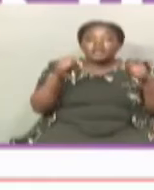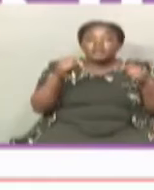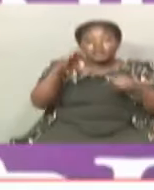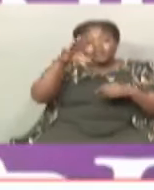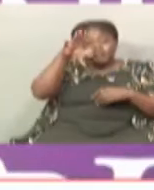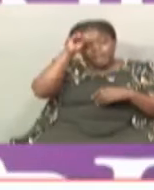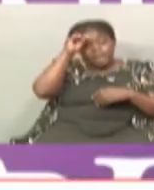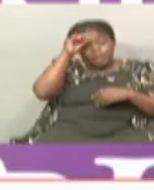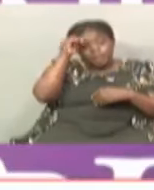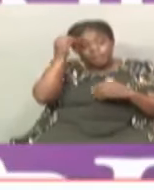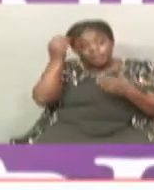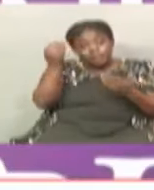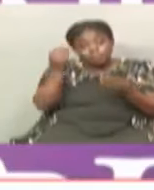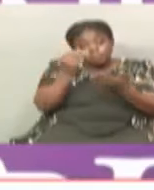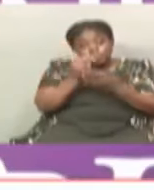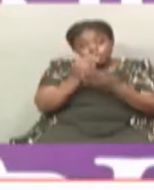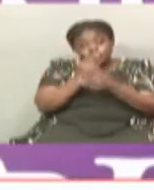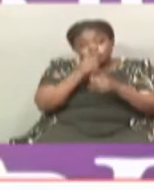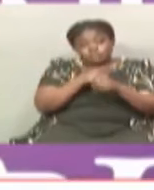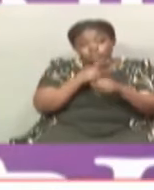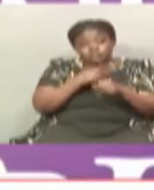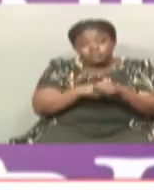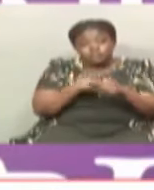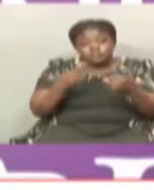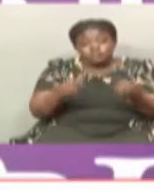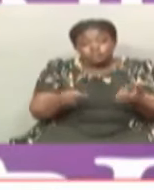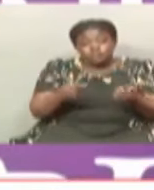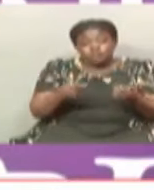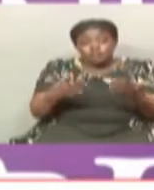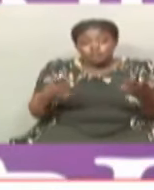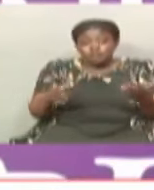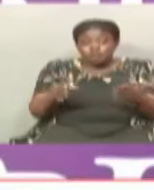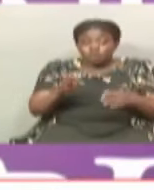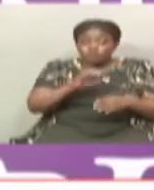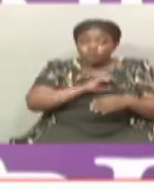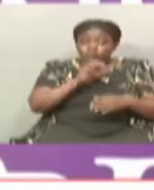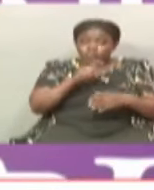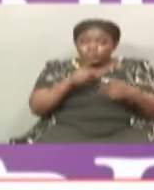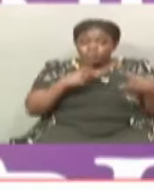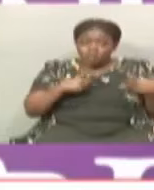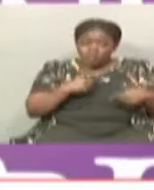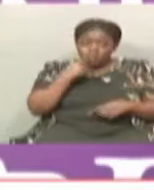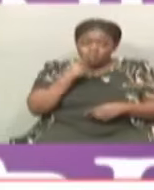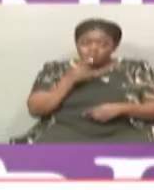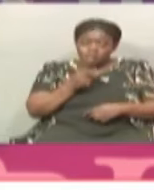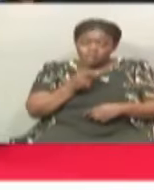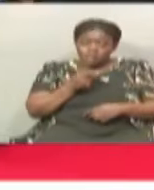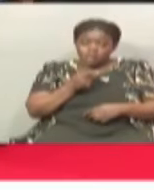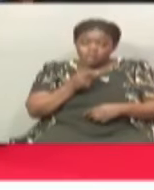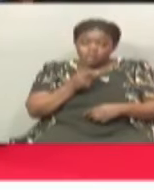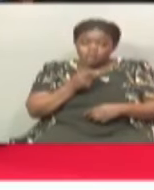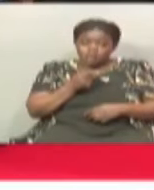Because sometimes when you're addressing your learned colleague, in your heart you are really saying